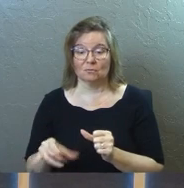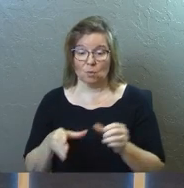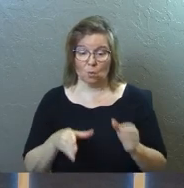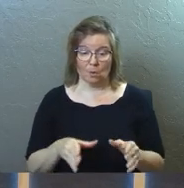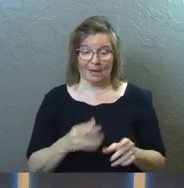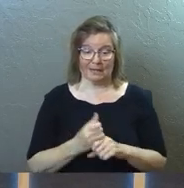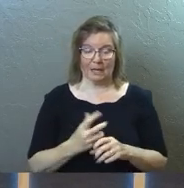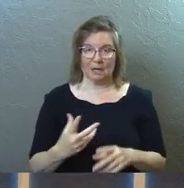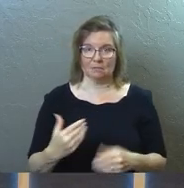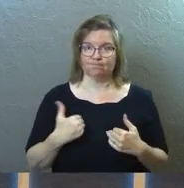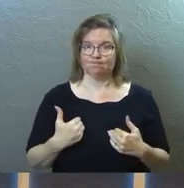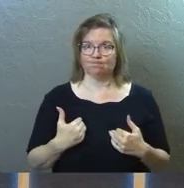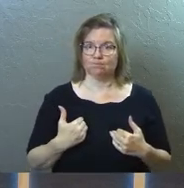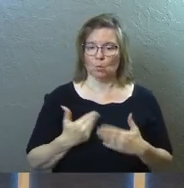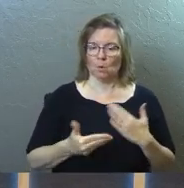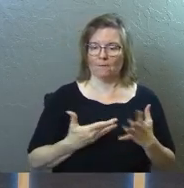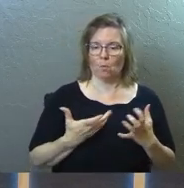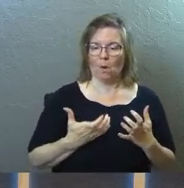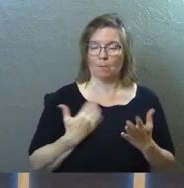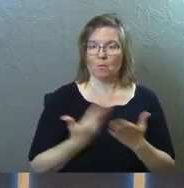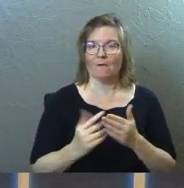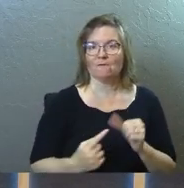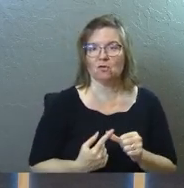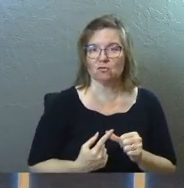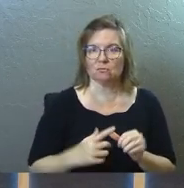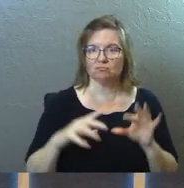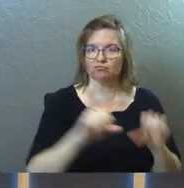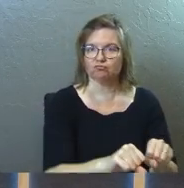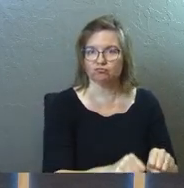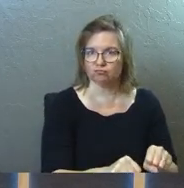There's a way to get possession of whatever you want, just get there first.